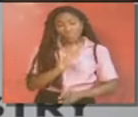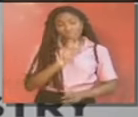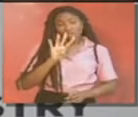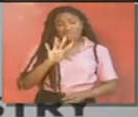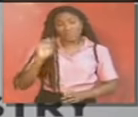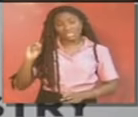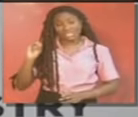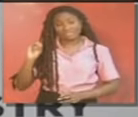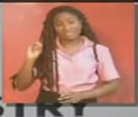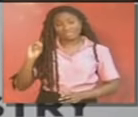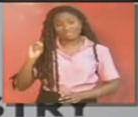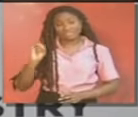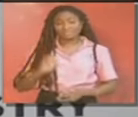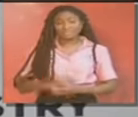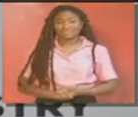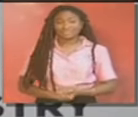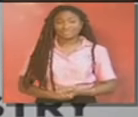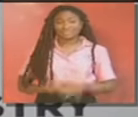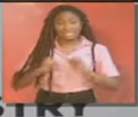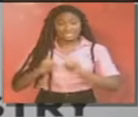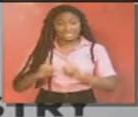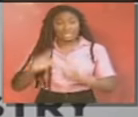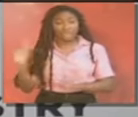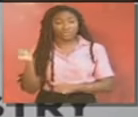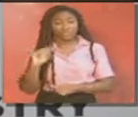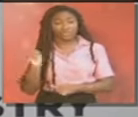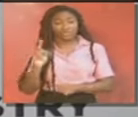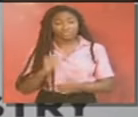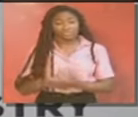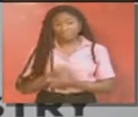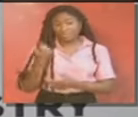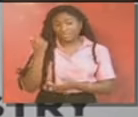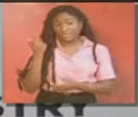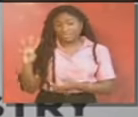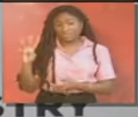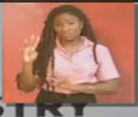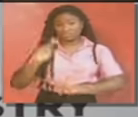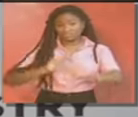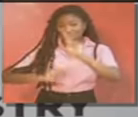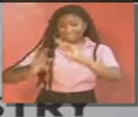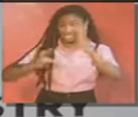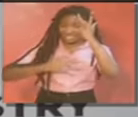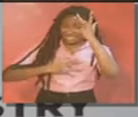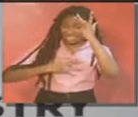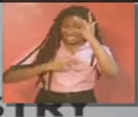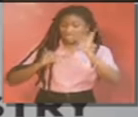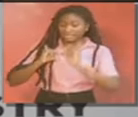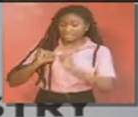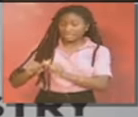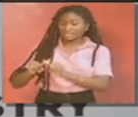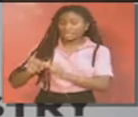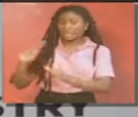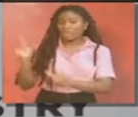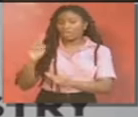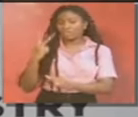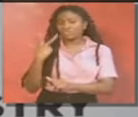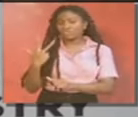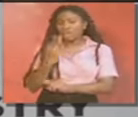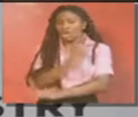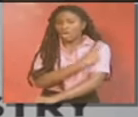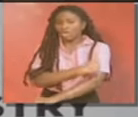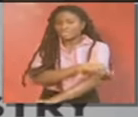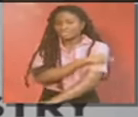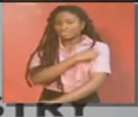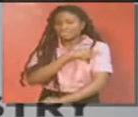are distributed as follows: 14 confirmed positive cases at 3 of the hospitals in the